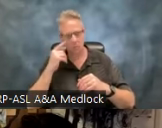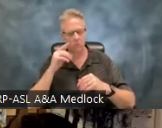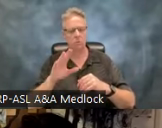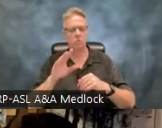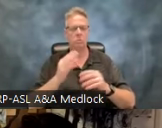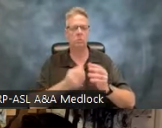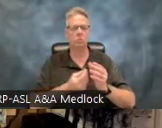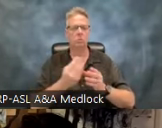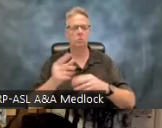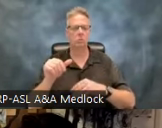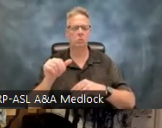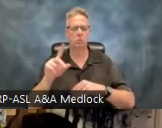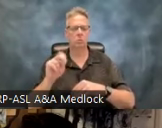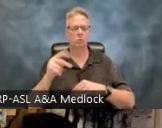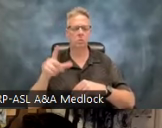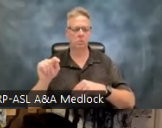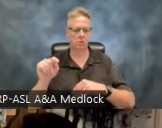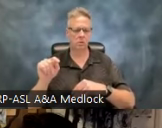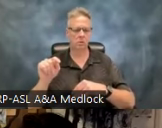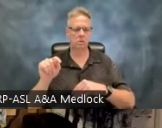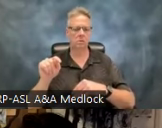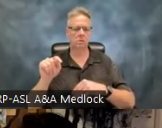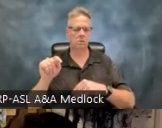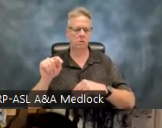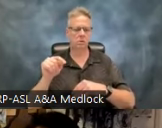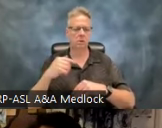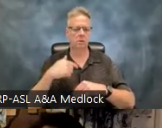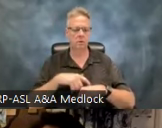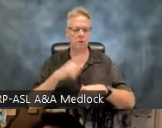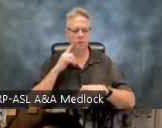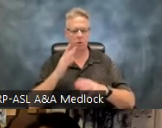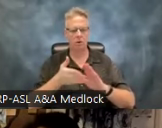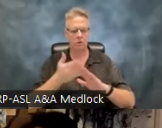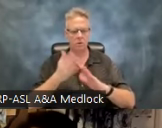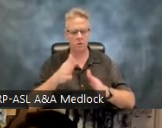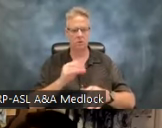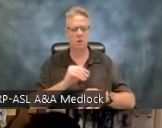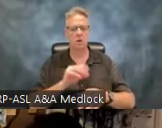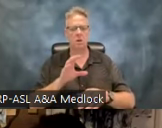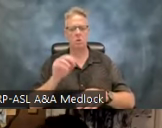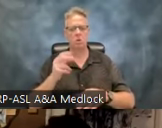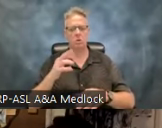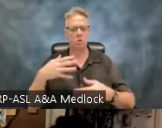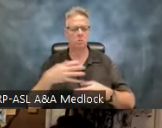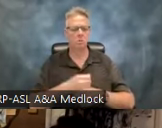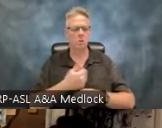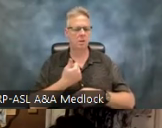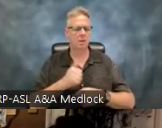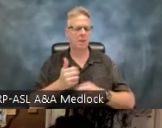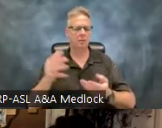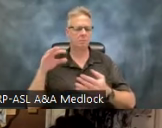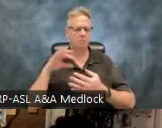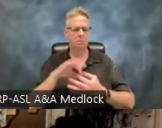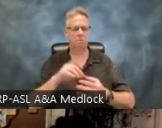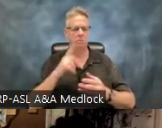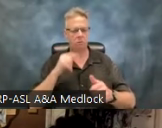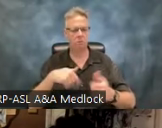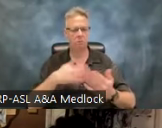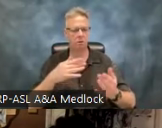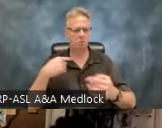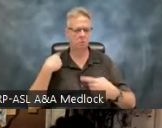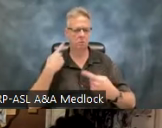And there is a time for facilitators, co-chairs, and staff to summarize any items already brought up today,